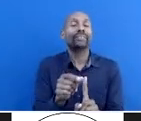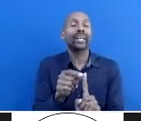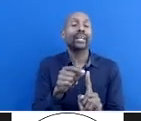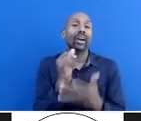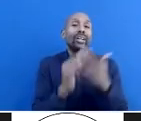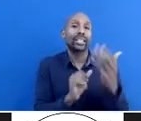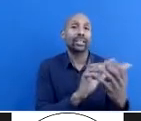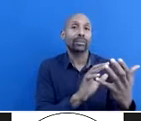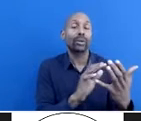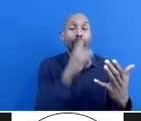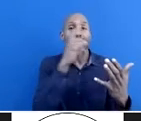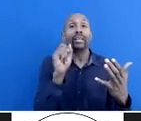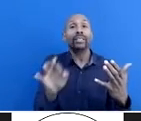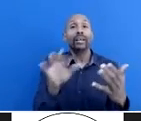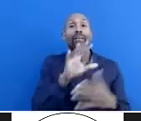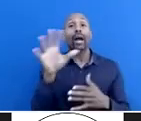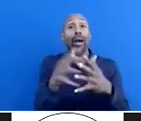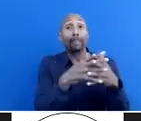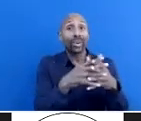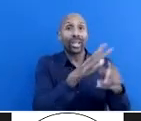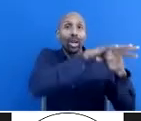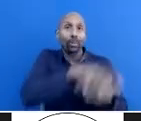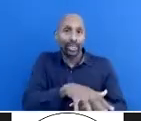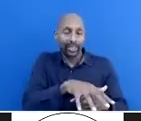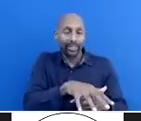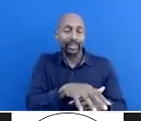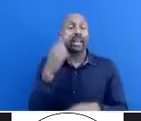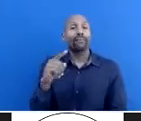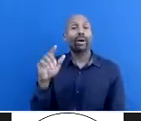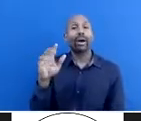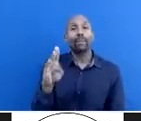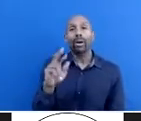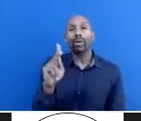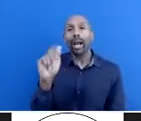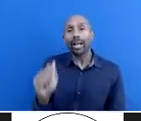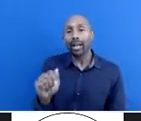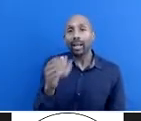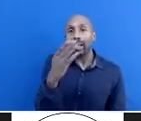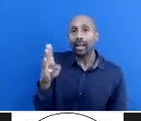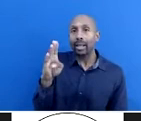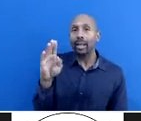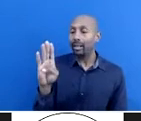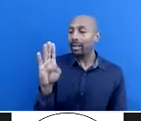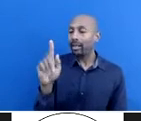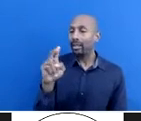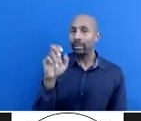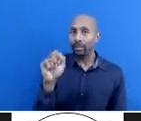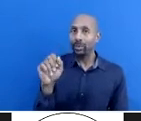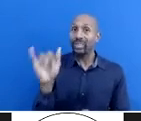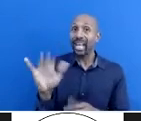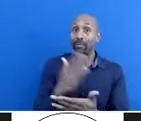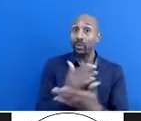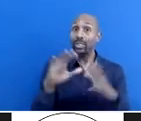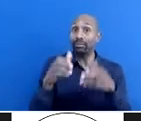oppression. And for him, blues is the signature musical form to give expression to this. It speaks to